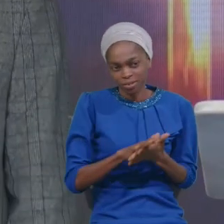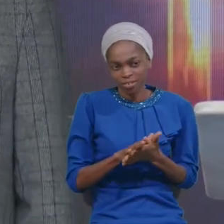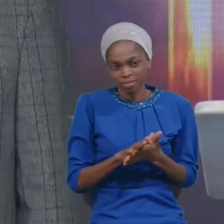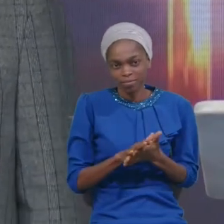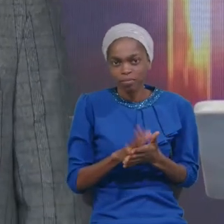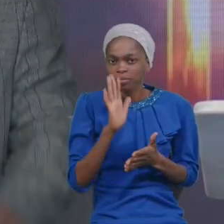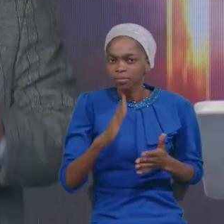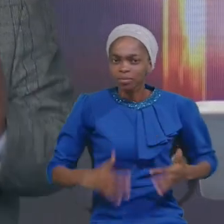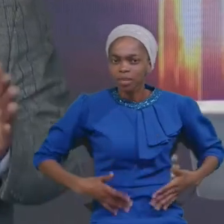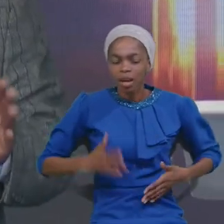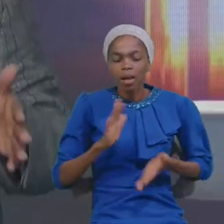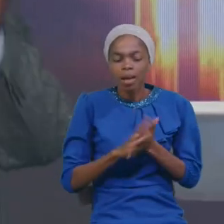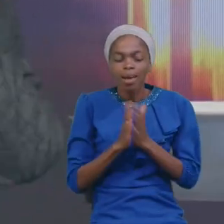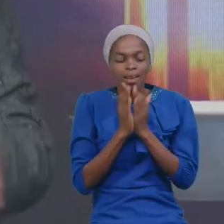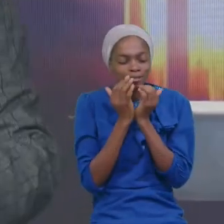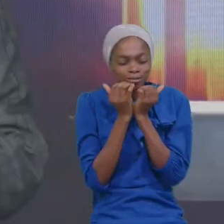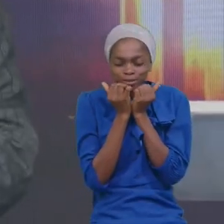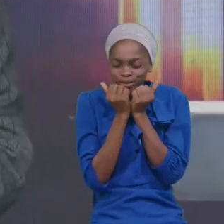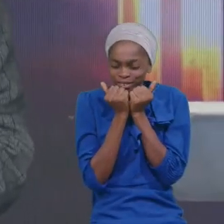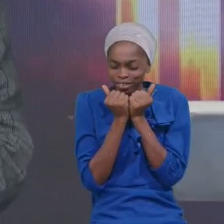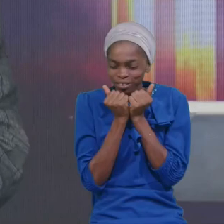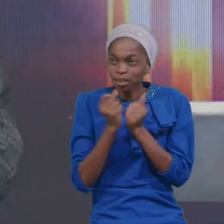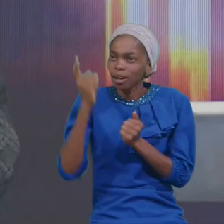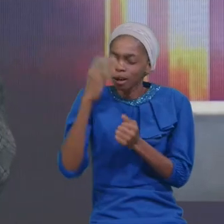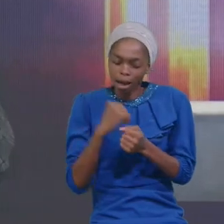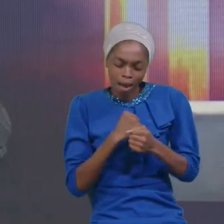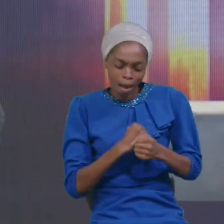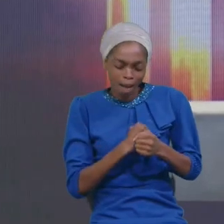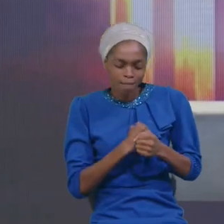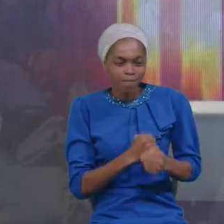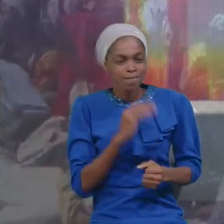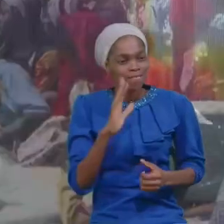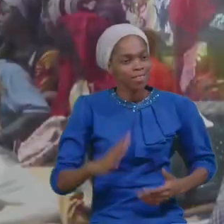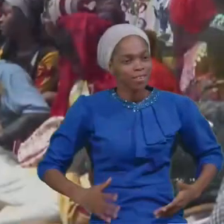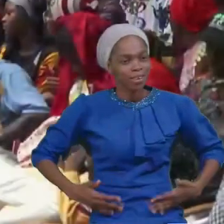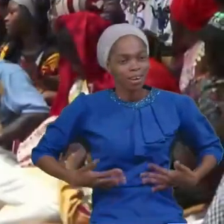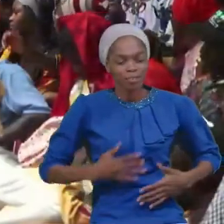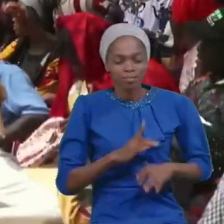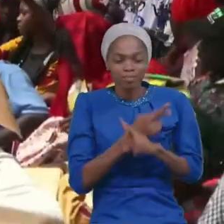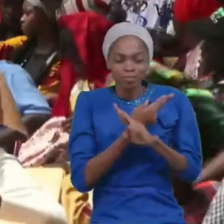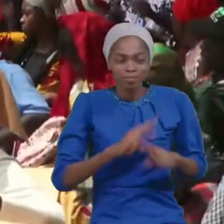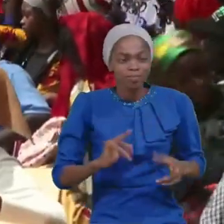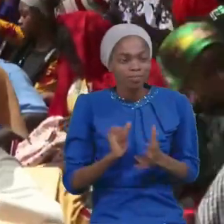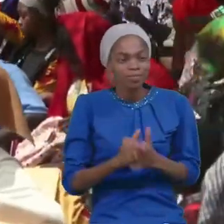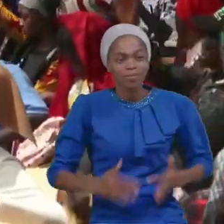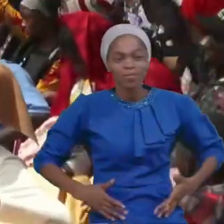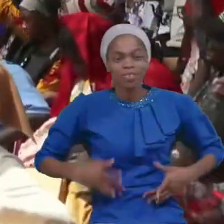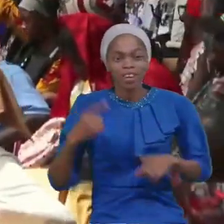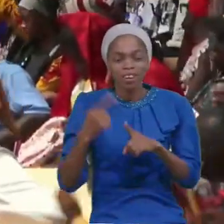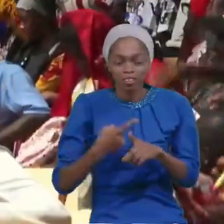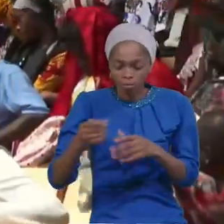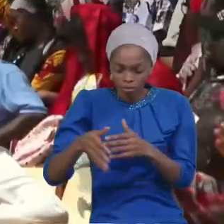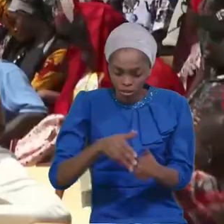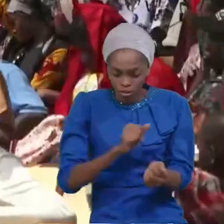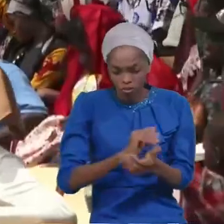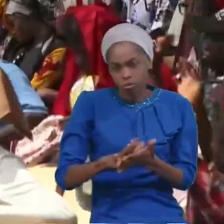redeems that life from destruction. What are you there? Raise up your hand. Let me know if you are there. He will redeem your